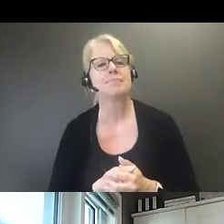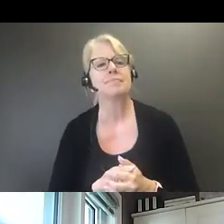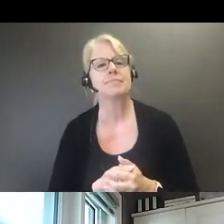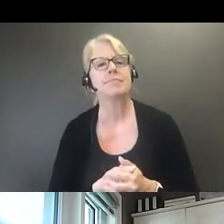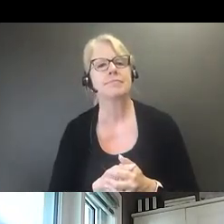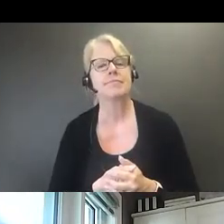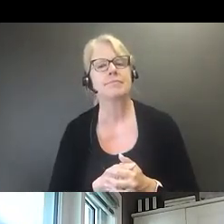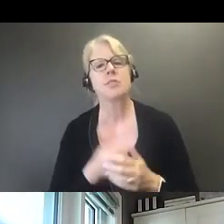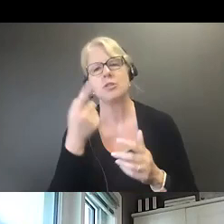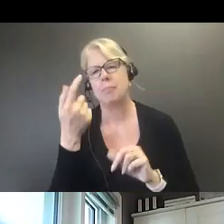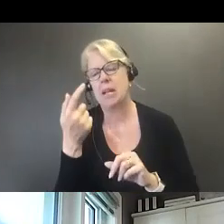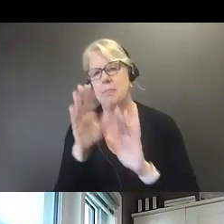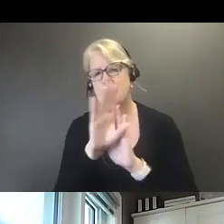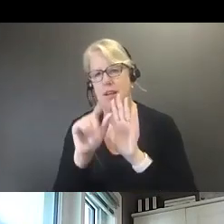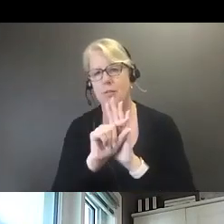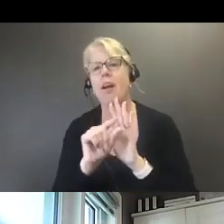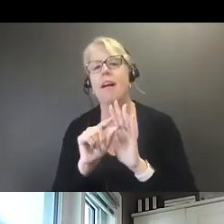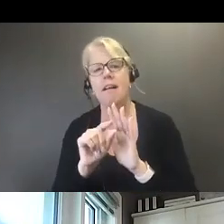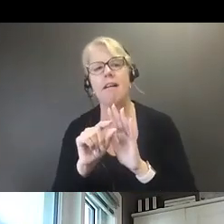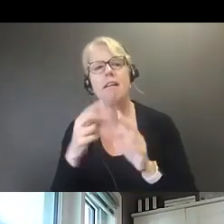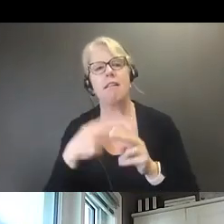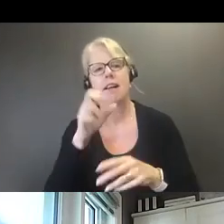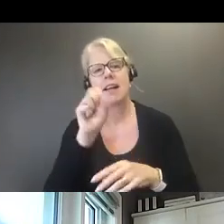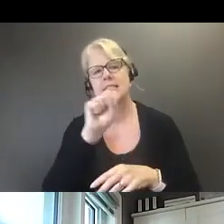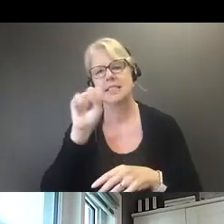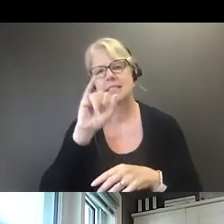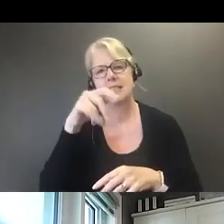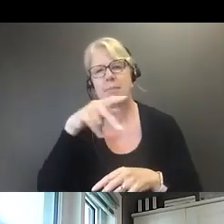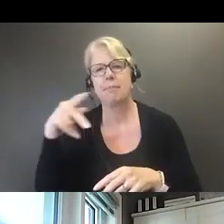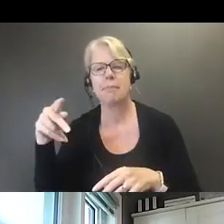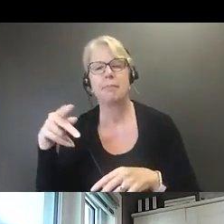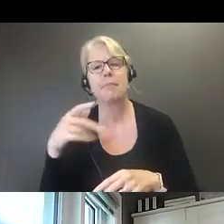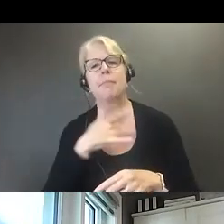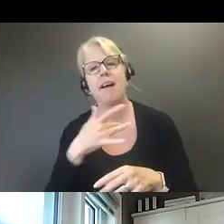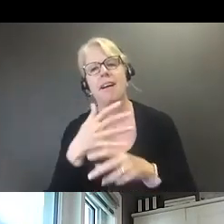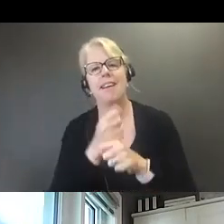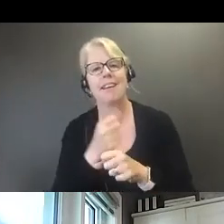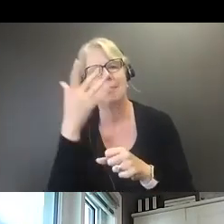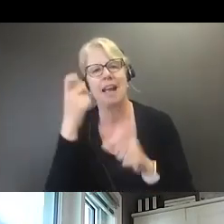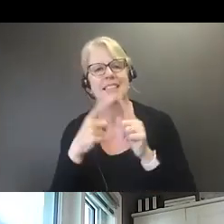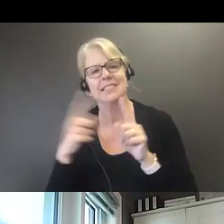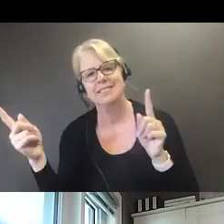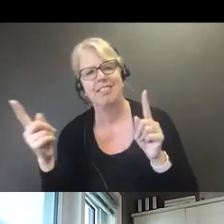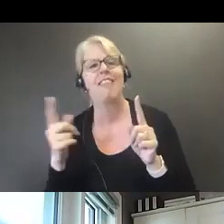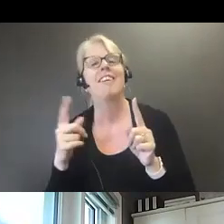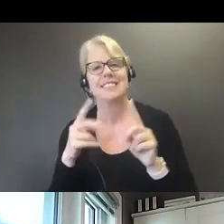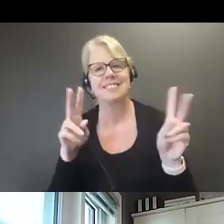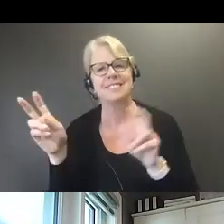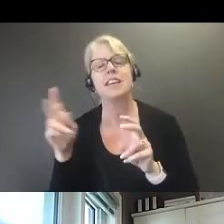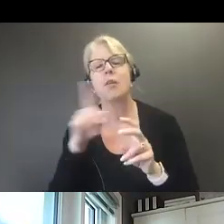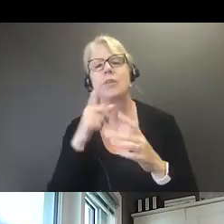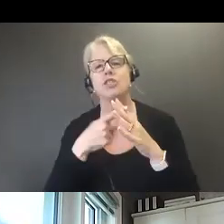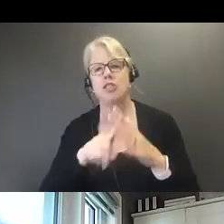So a bit of background of SIP. The full name is a mouthful, so we do abbreviate it to SIP. It started as